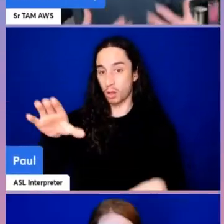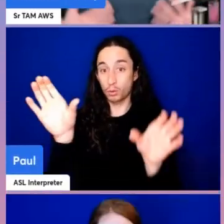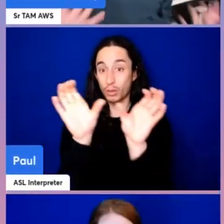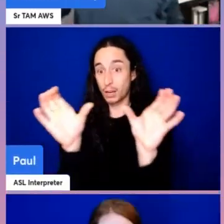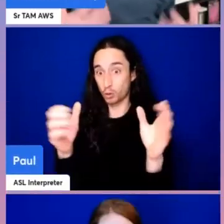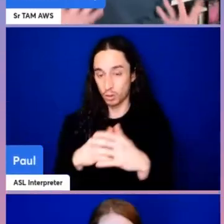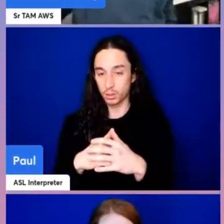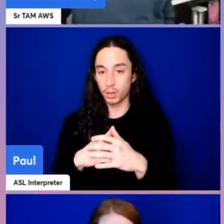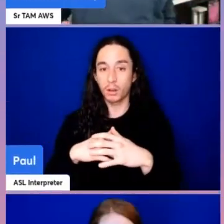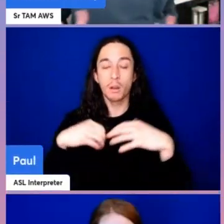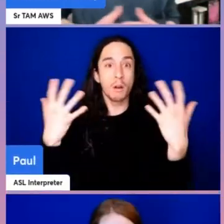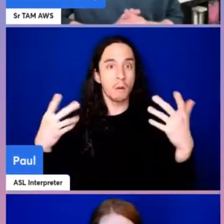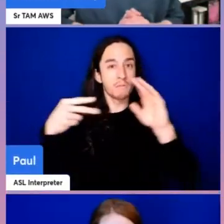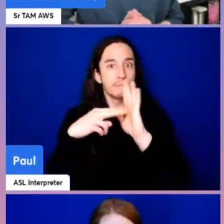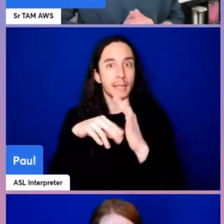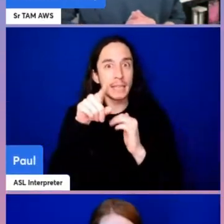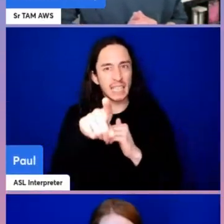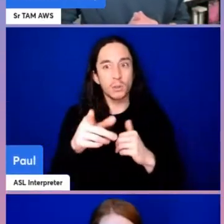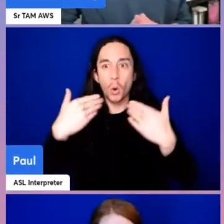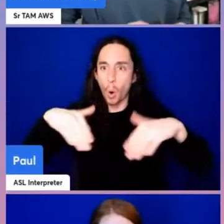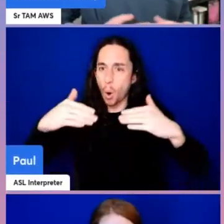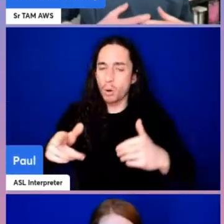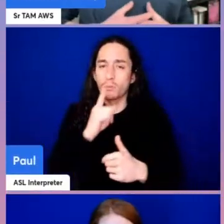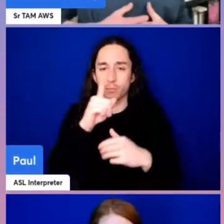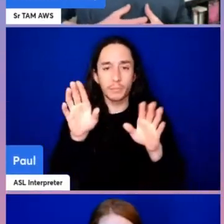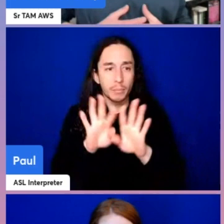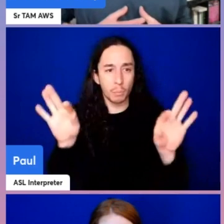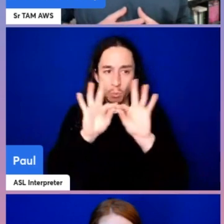So this is a really important piece.